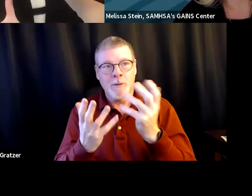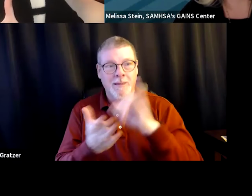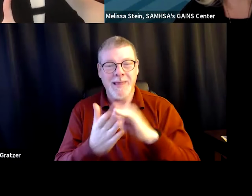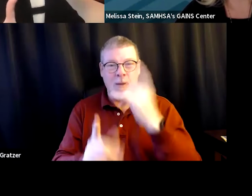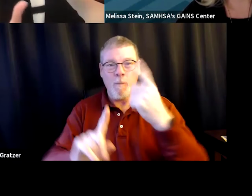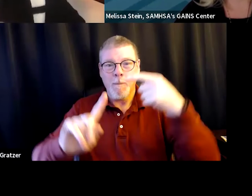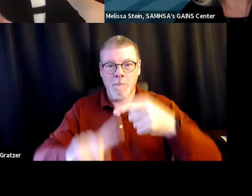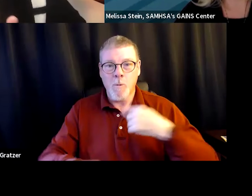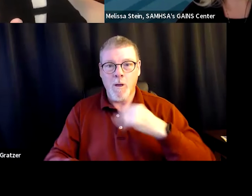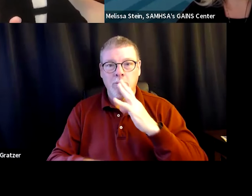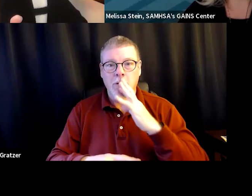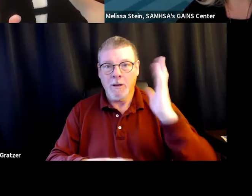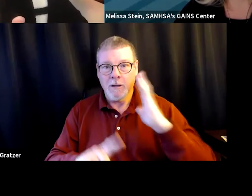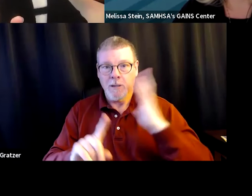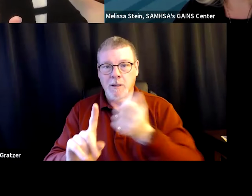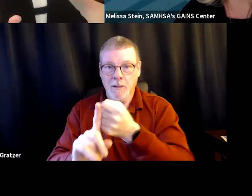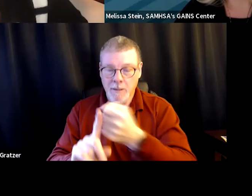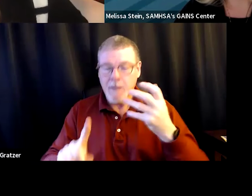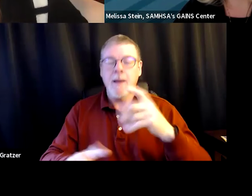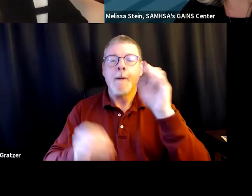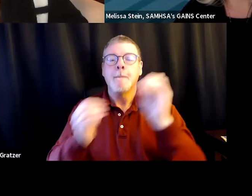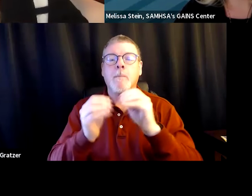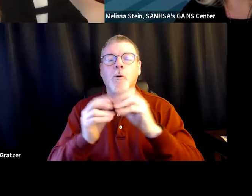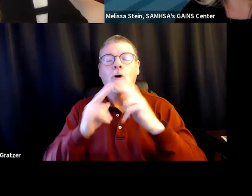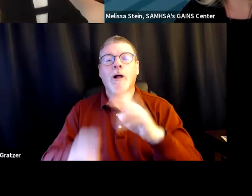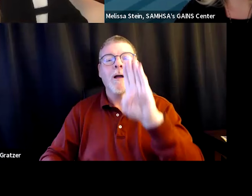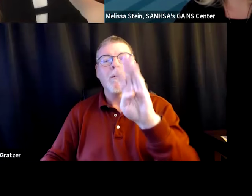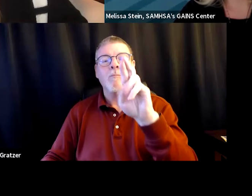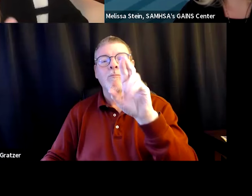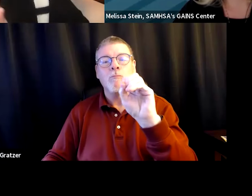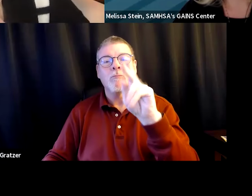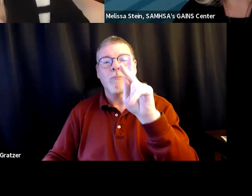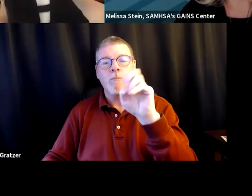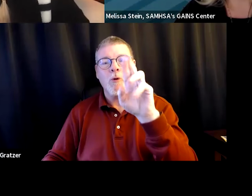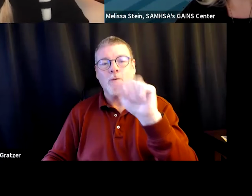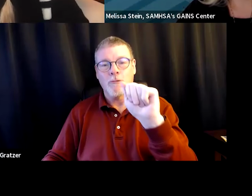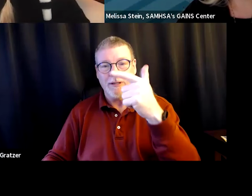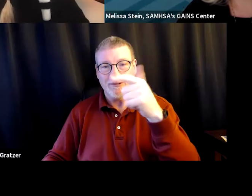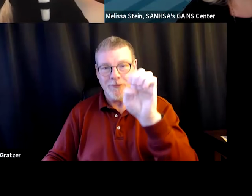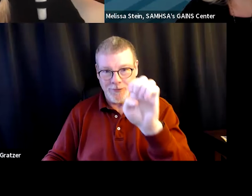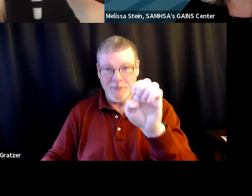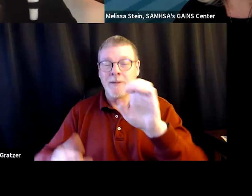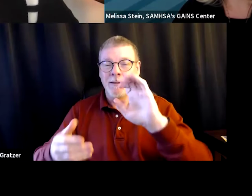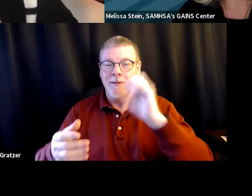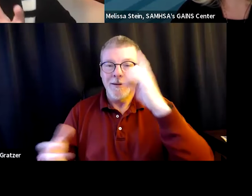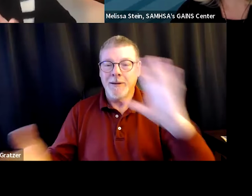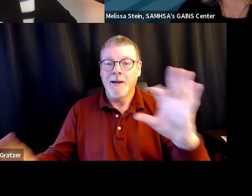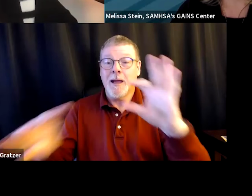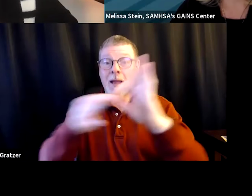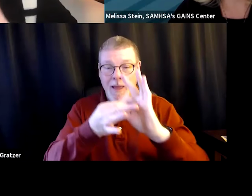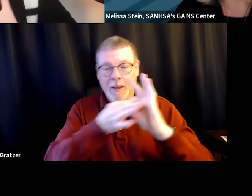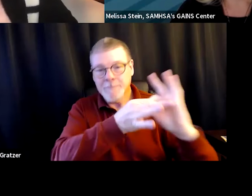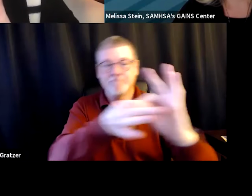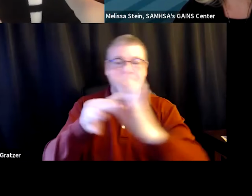but I'll expand. Brokerage, which is leverage the existing supports. This is a huge issue in terms of like rural areas.